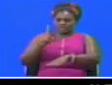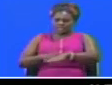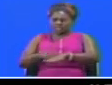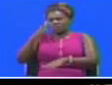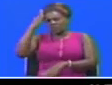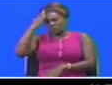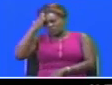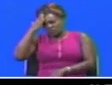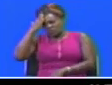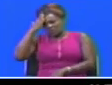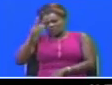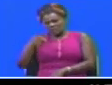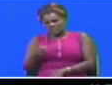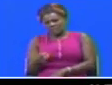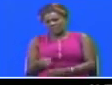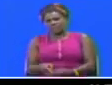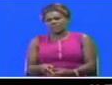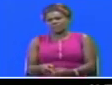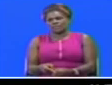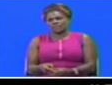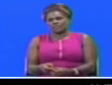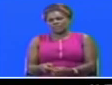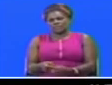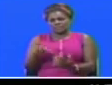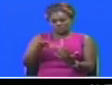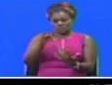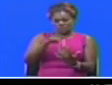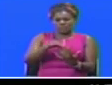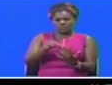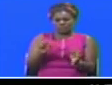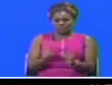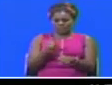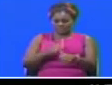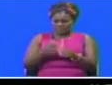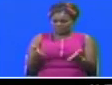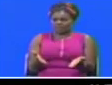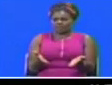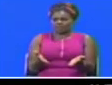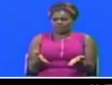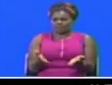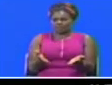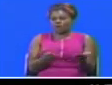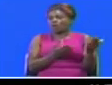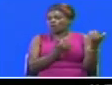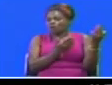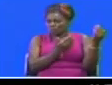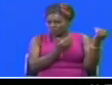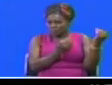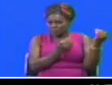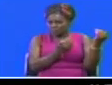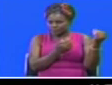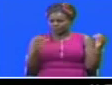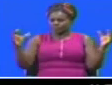that this nomination were going to take place at this time. So let me hope that the